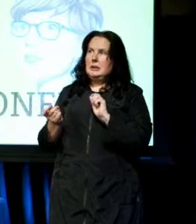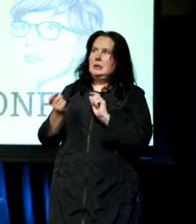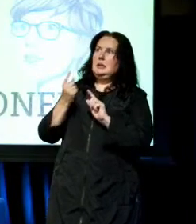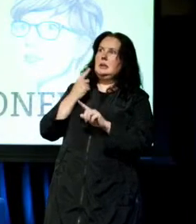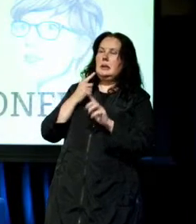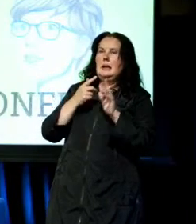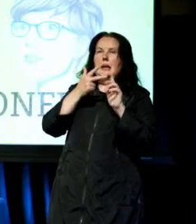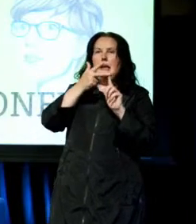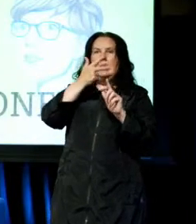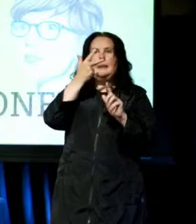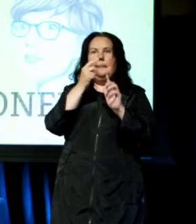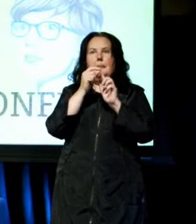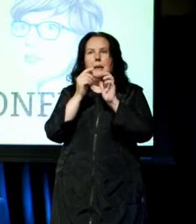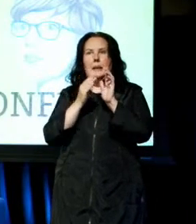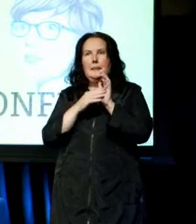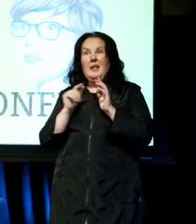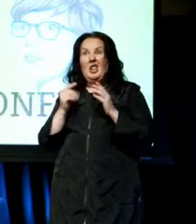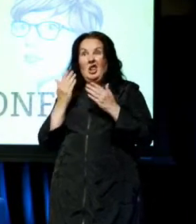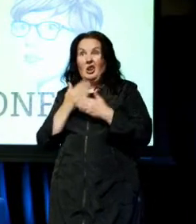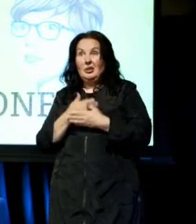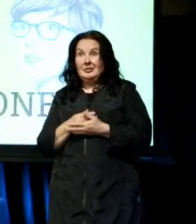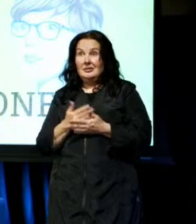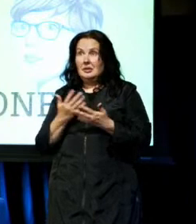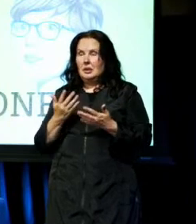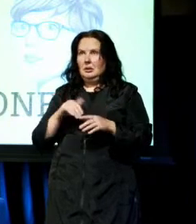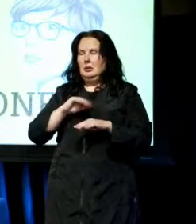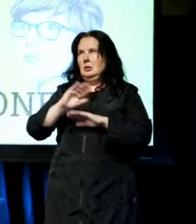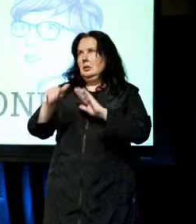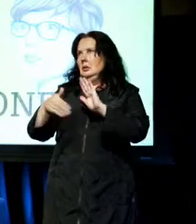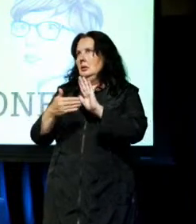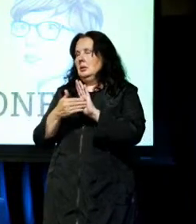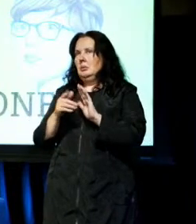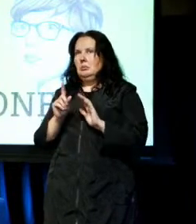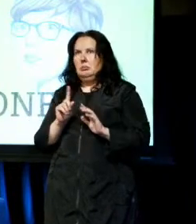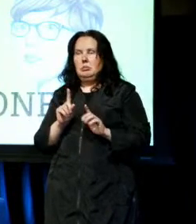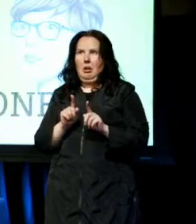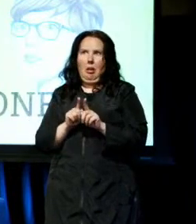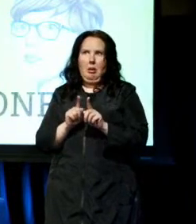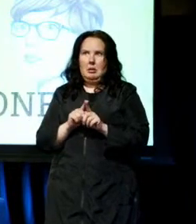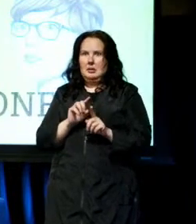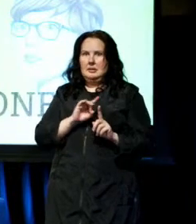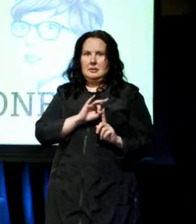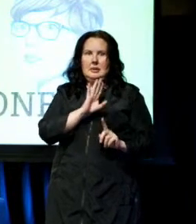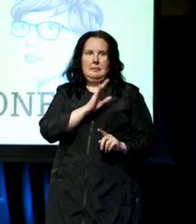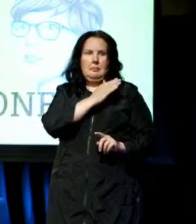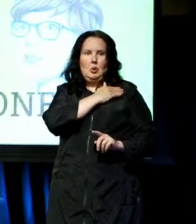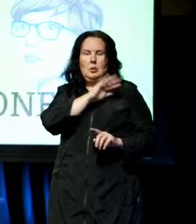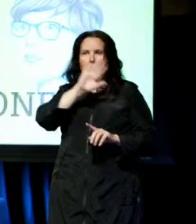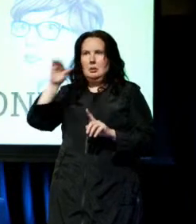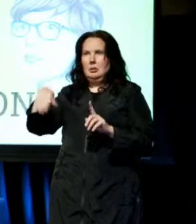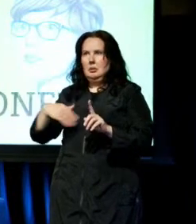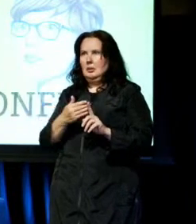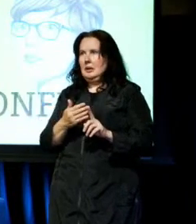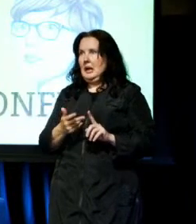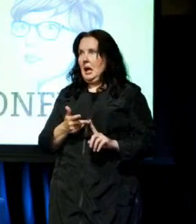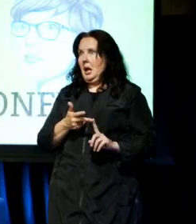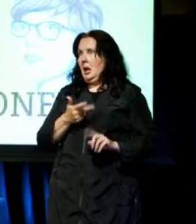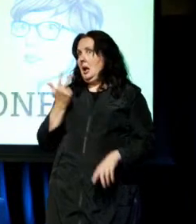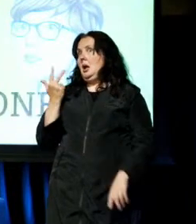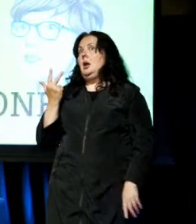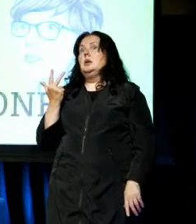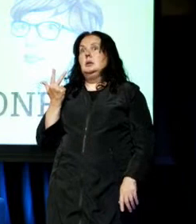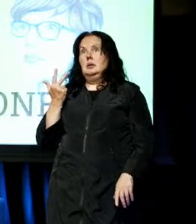8 p.m. that night. So it ended up being a, 10 a.m. to 8 p.m.